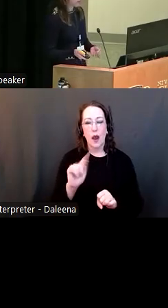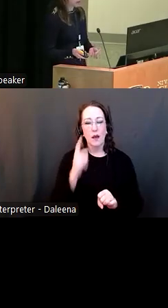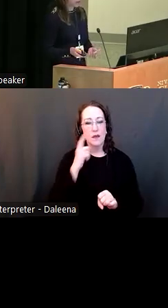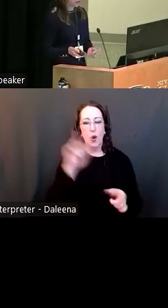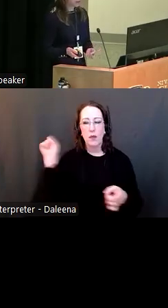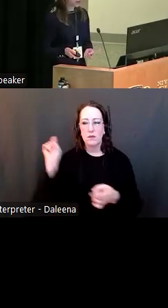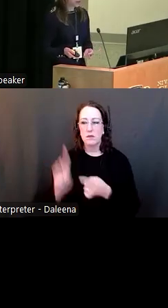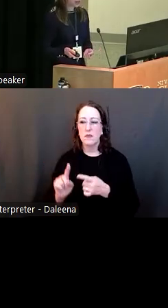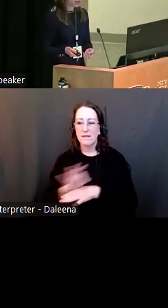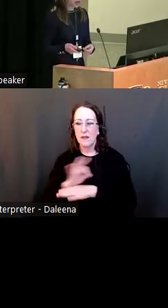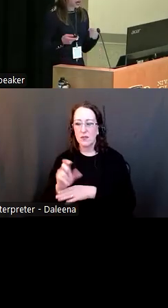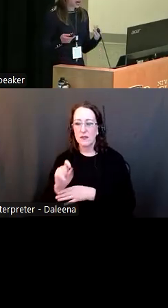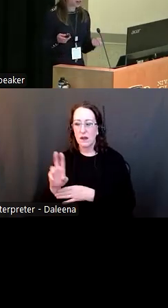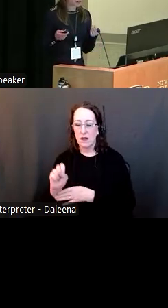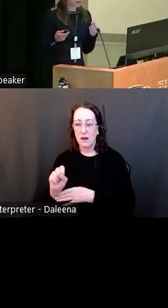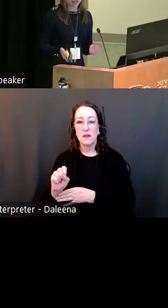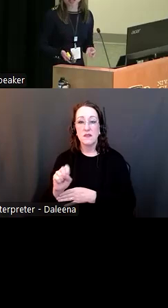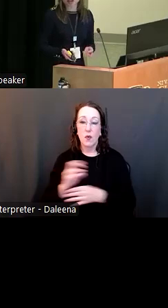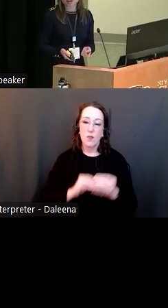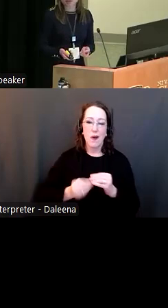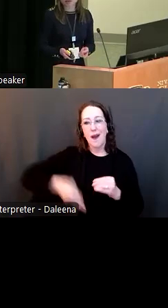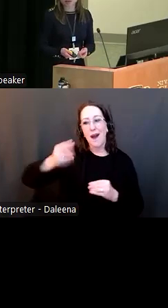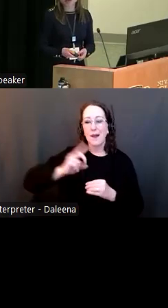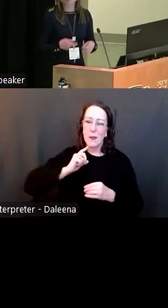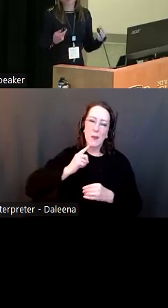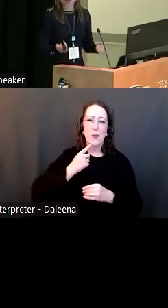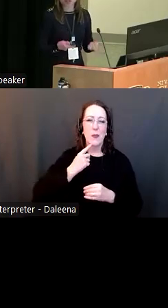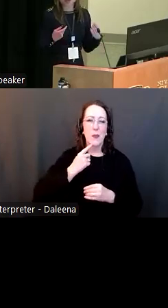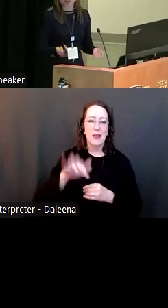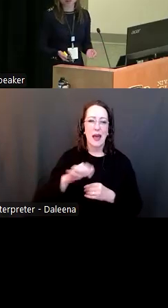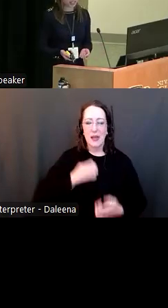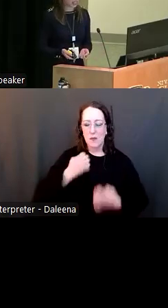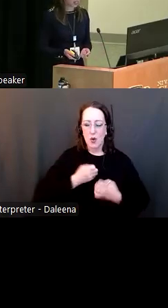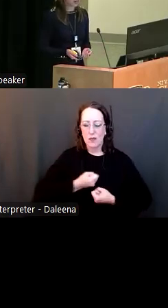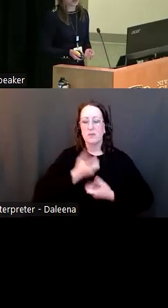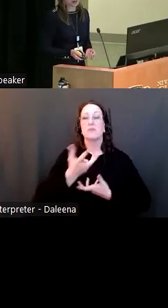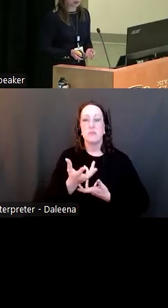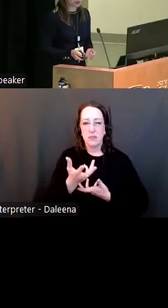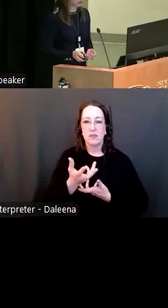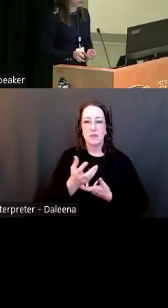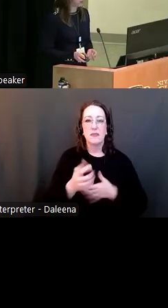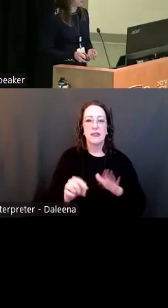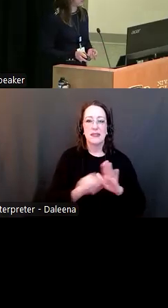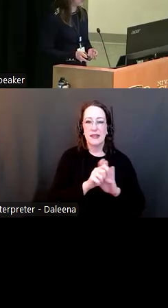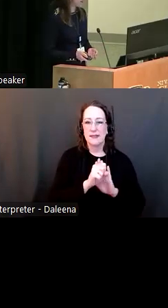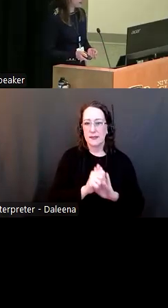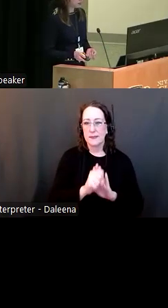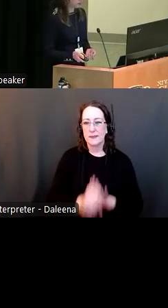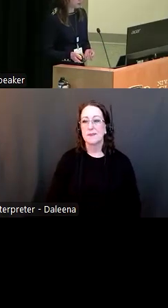status through higher severity of those emotional expressivity negative symptoms.